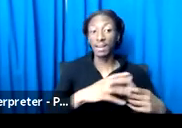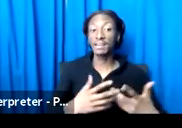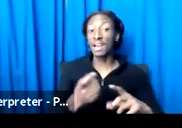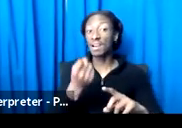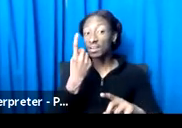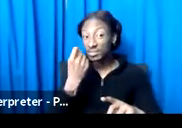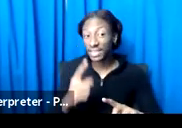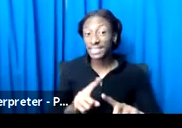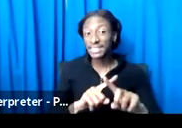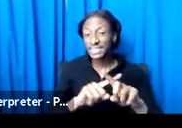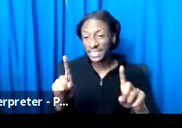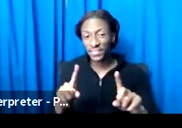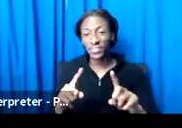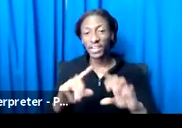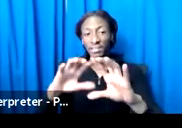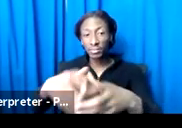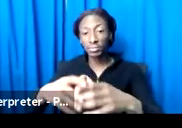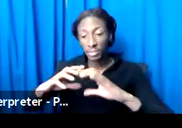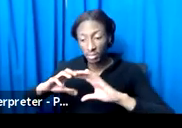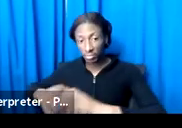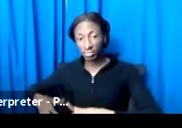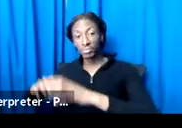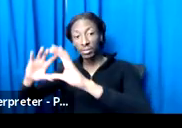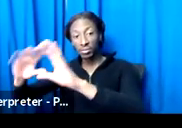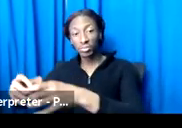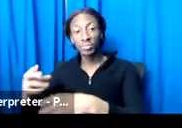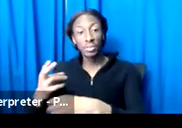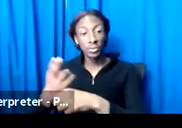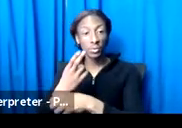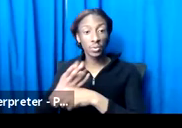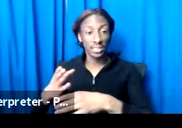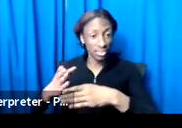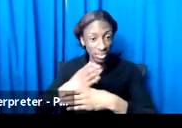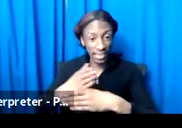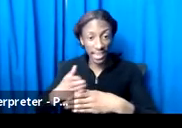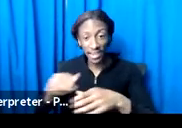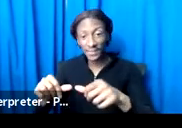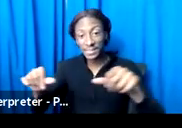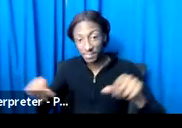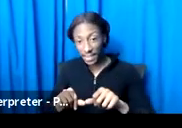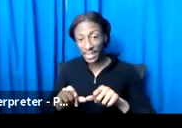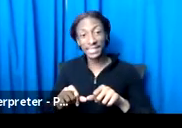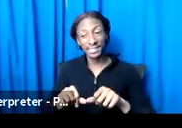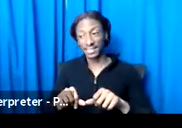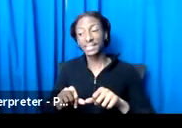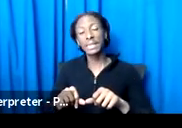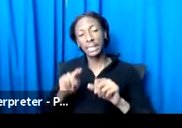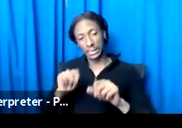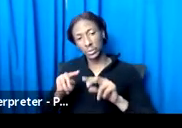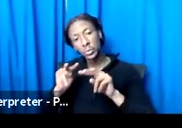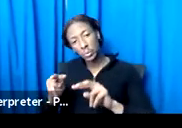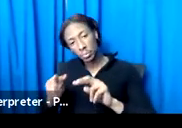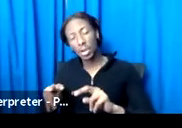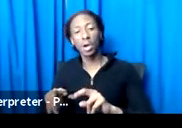are using shared indoor or outdoor spaces together during the day or night, continue to monitor and enforce mask use,